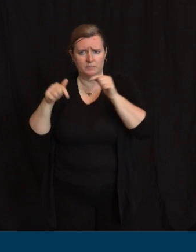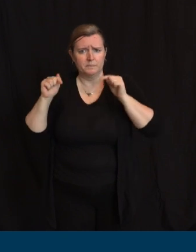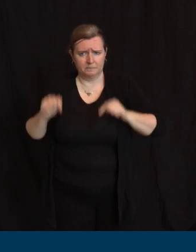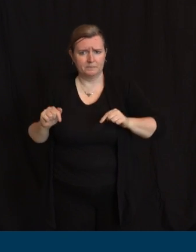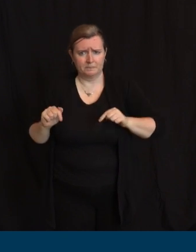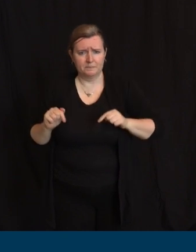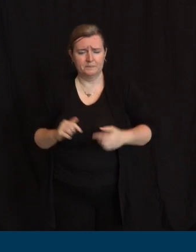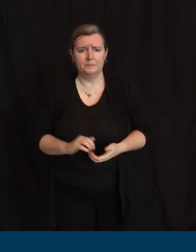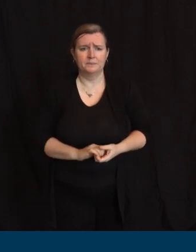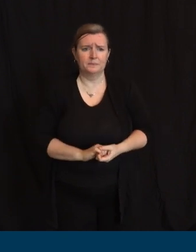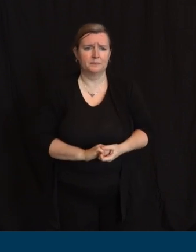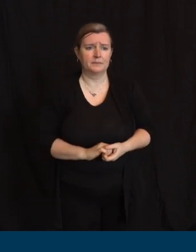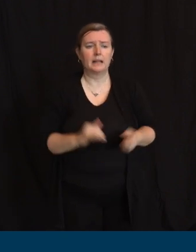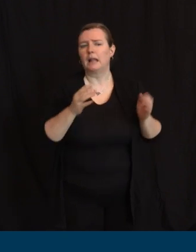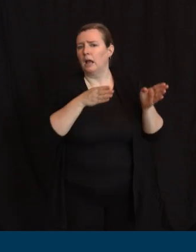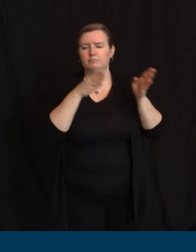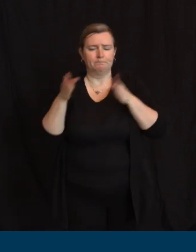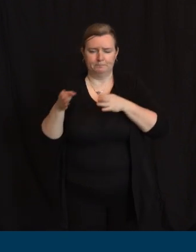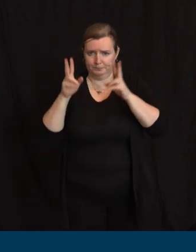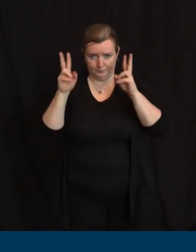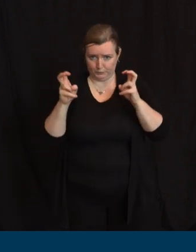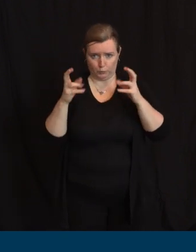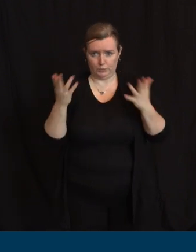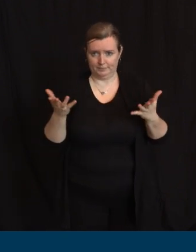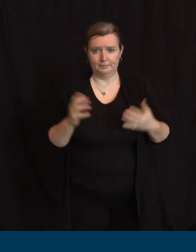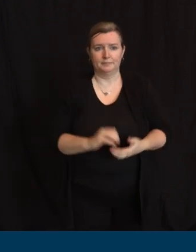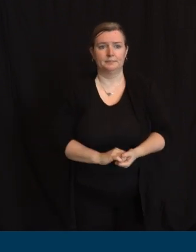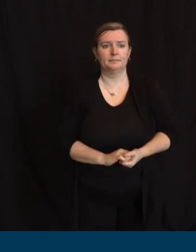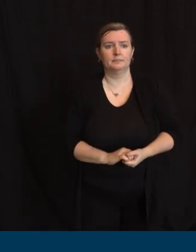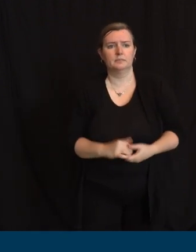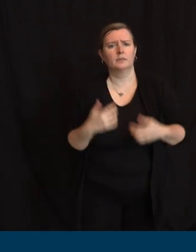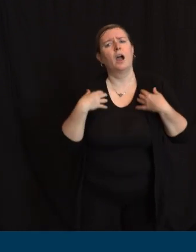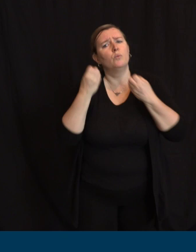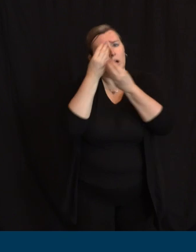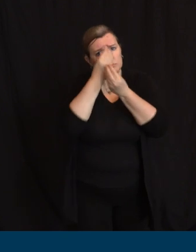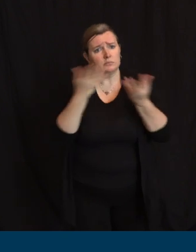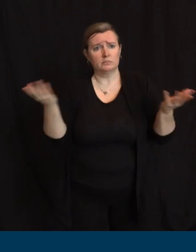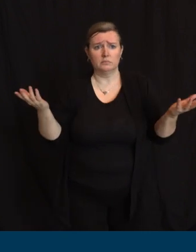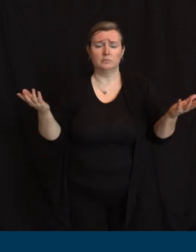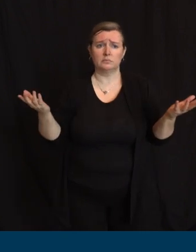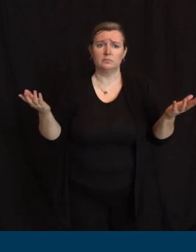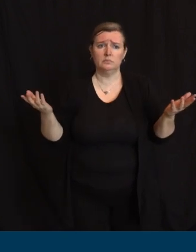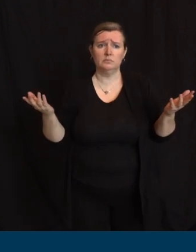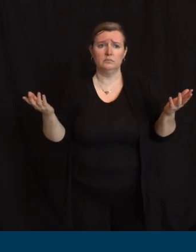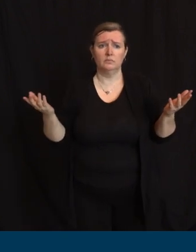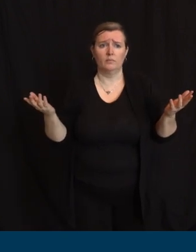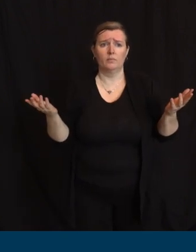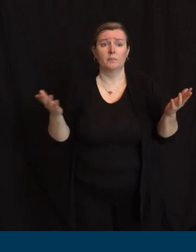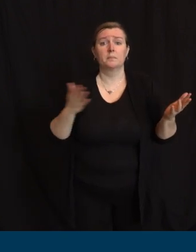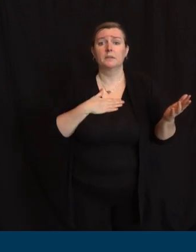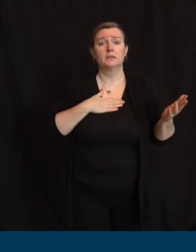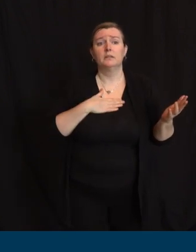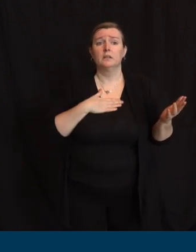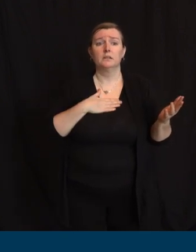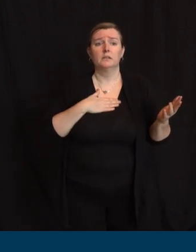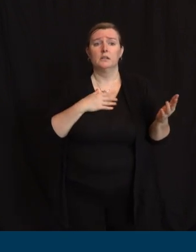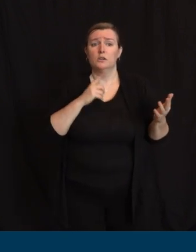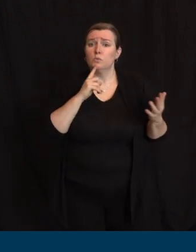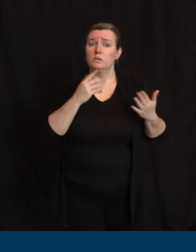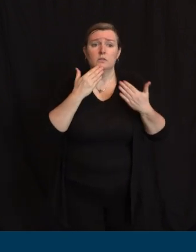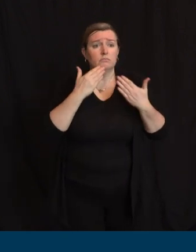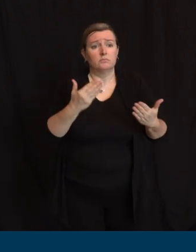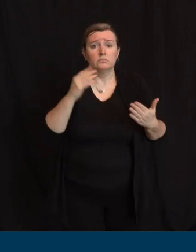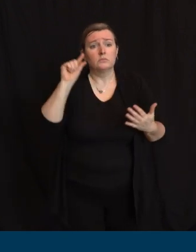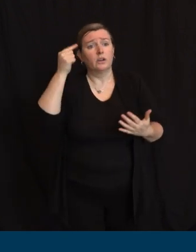Switching gears to another topic, I want to express publicly, as I do privately on a regular basis, my deepest gratitude to Governor